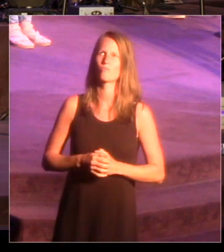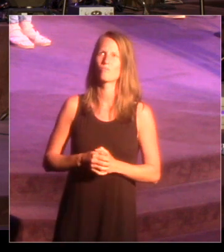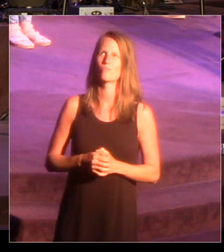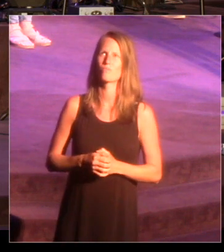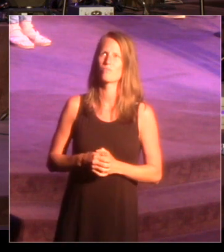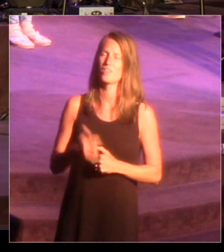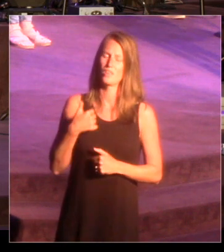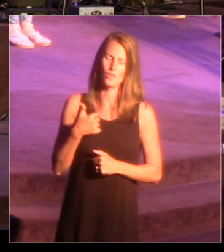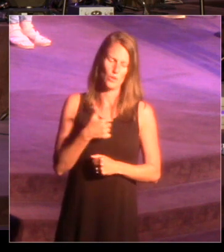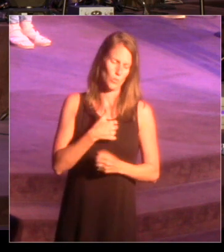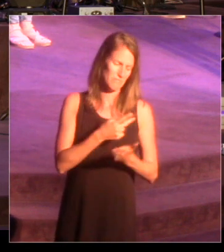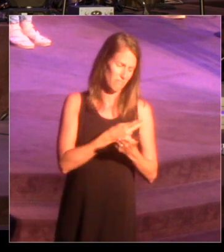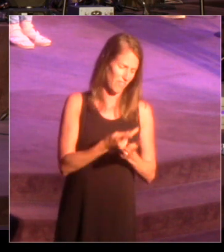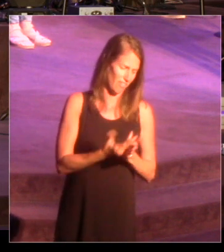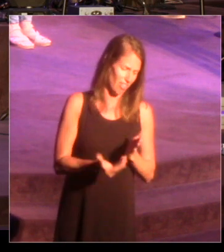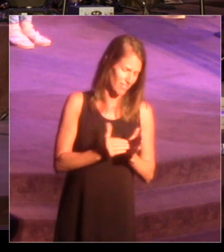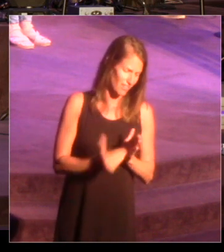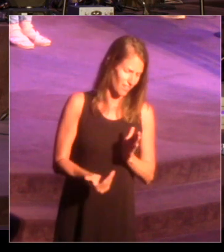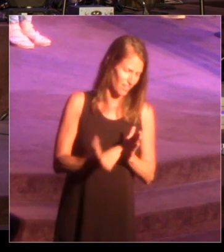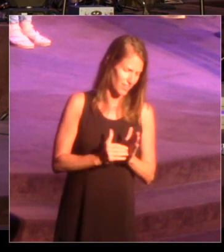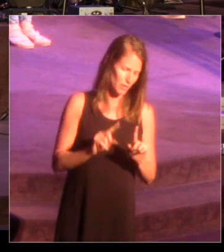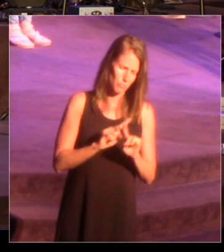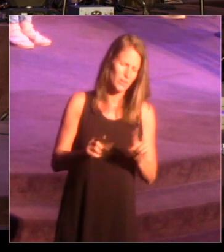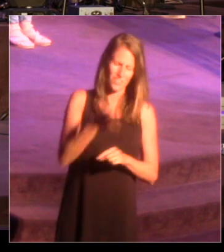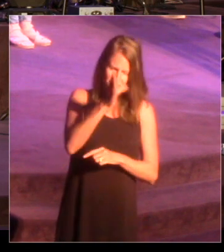God, we fail at this time and time again, but you are good.